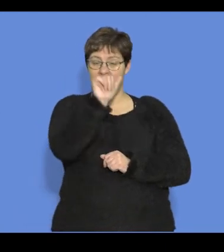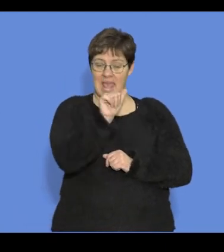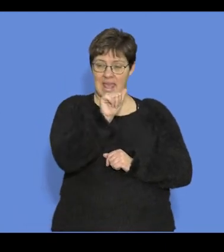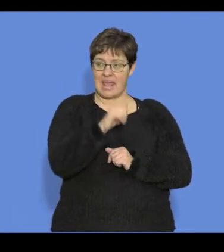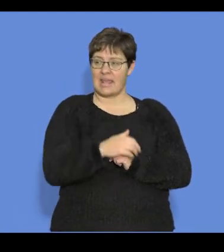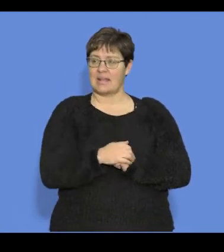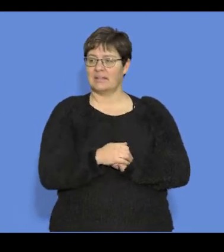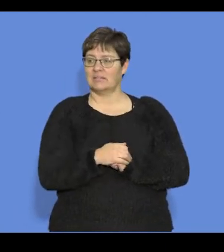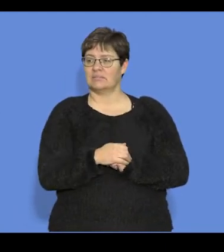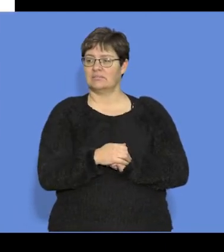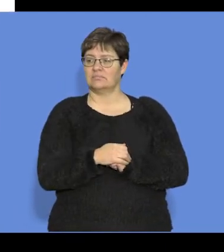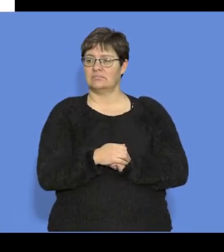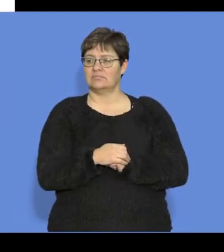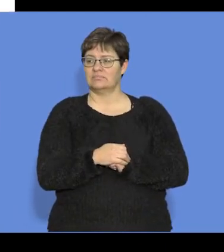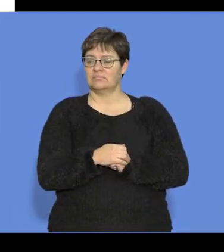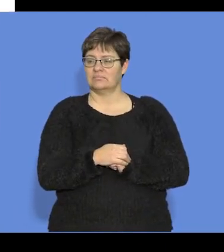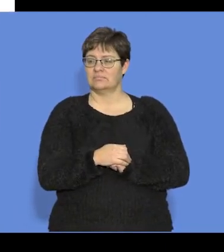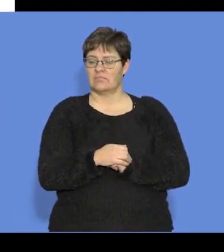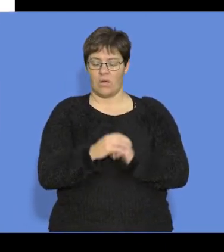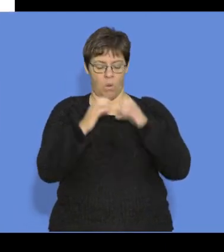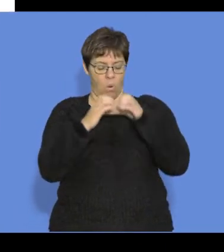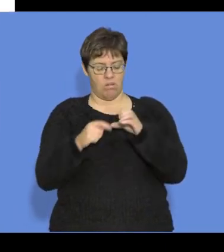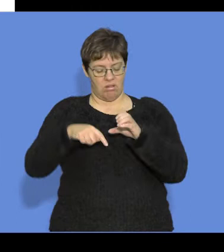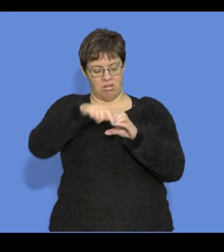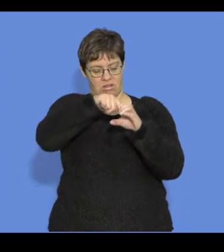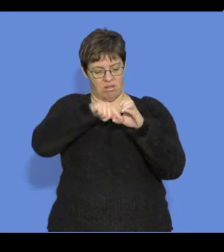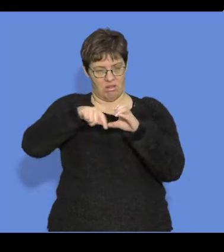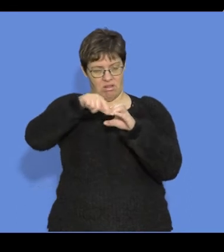A, it's a big hole.